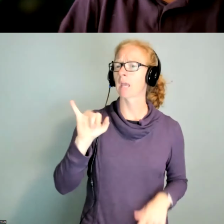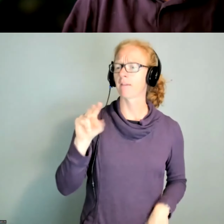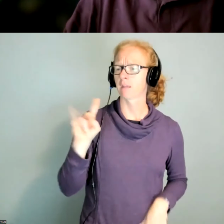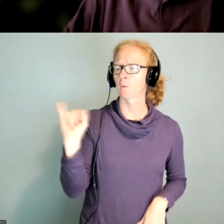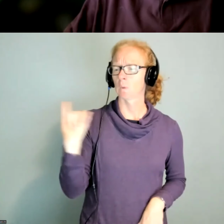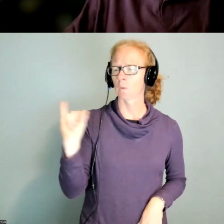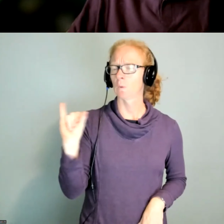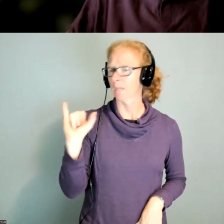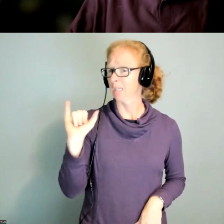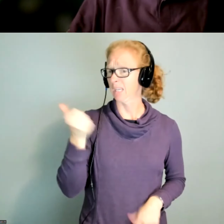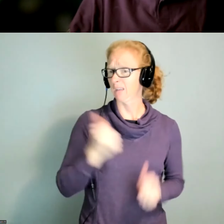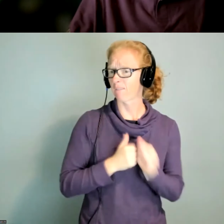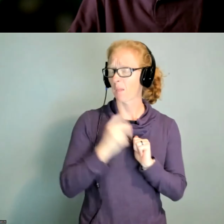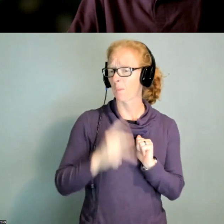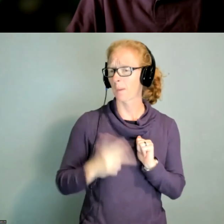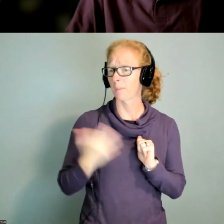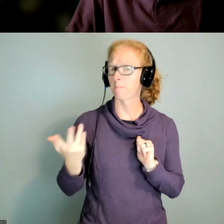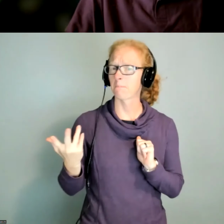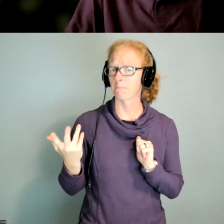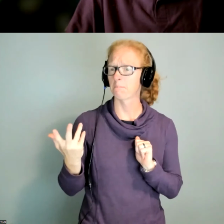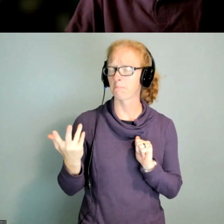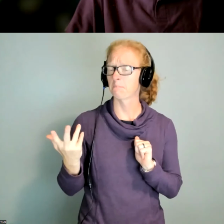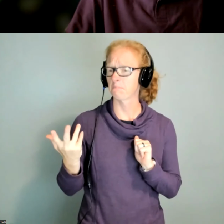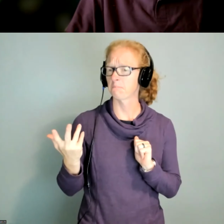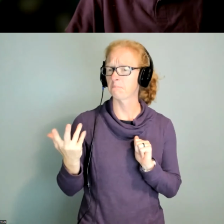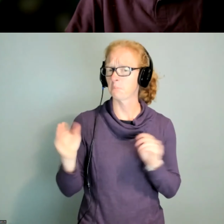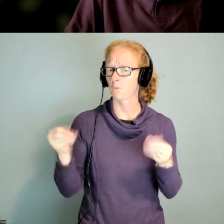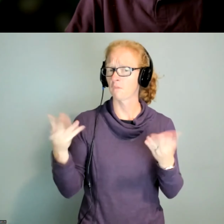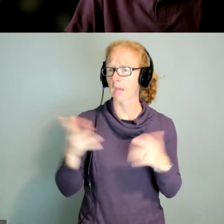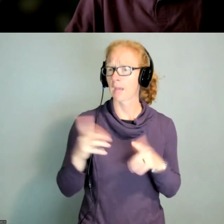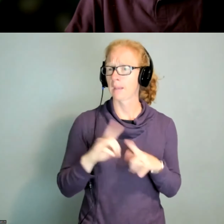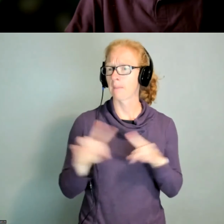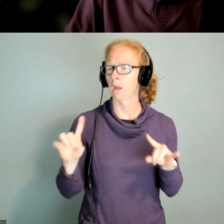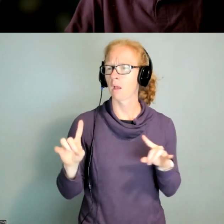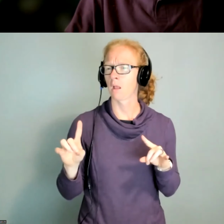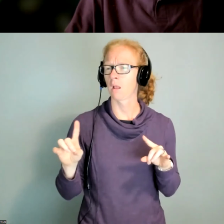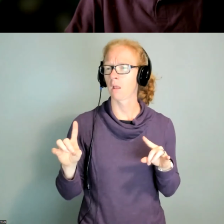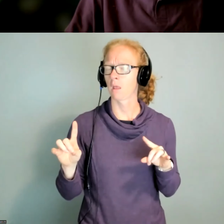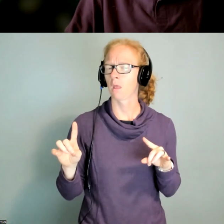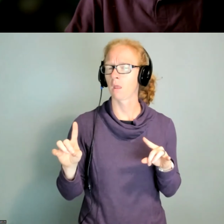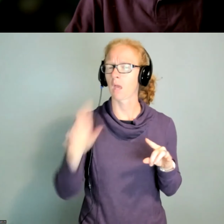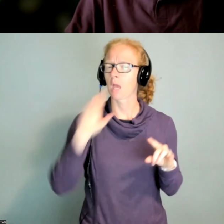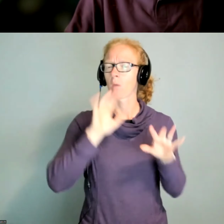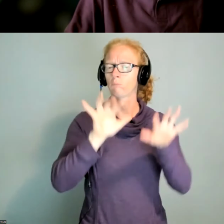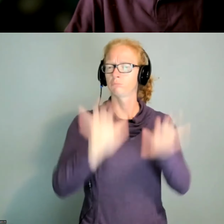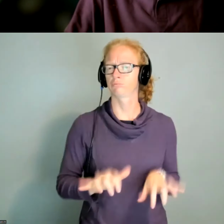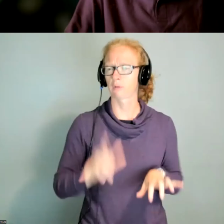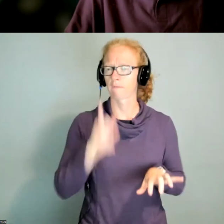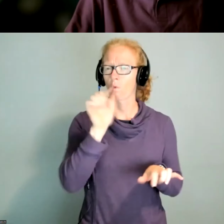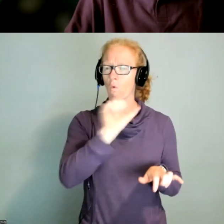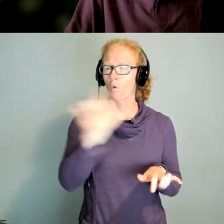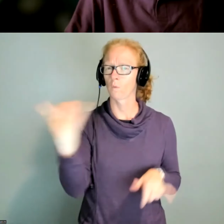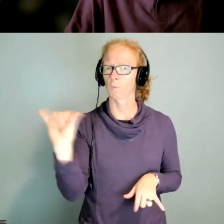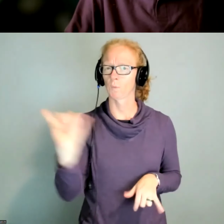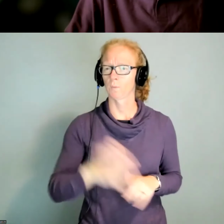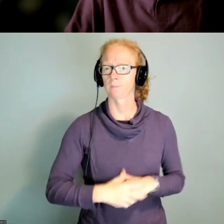any kind of follow-ups, we can provide it, but I'll put it in here for everybody.